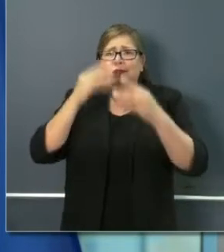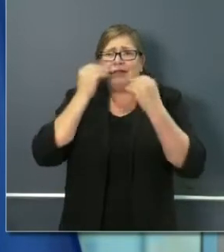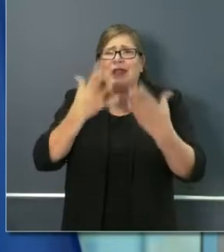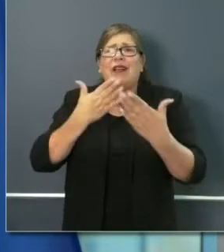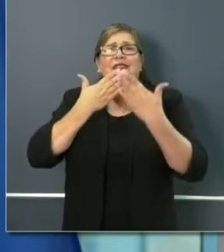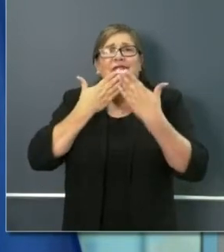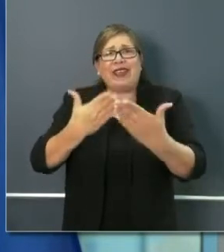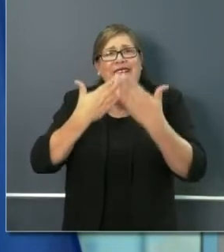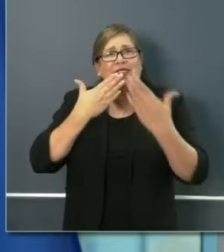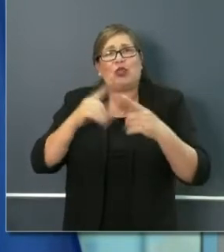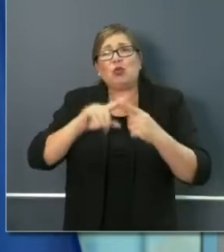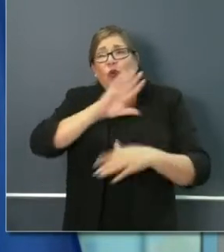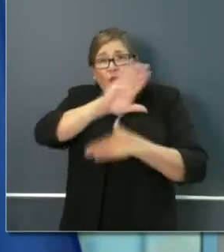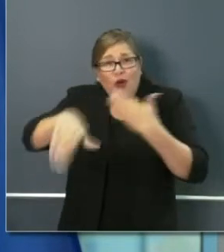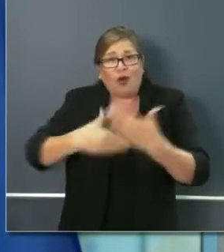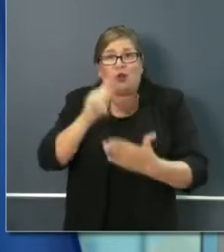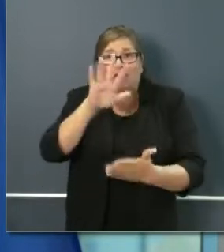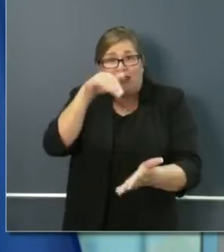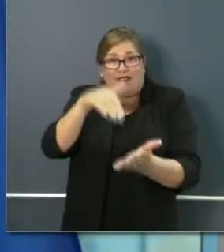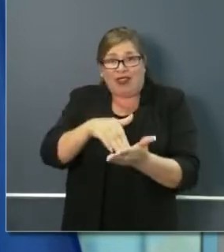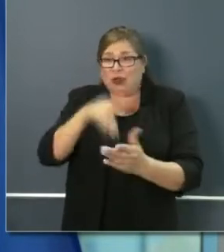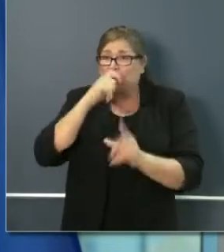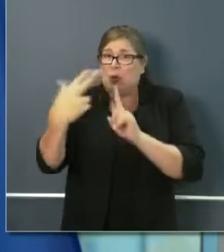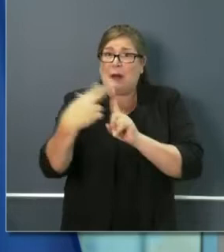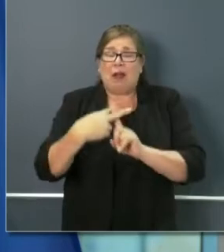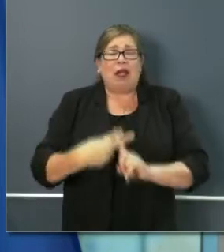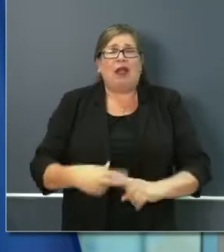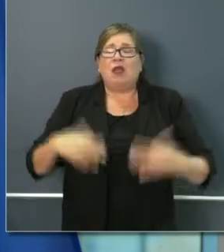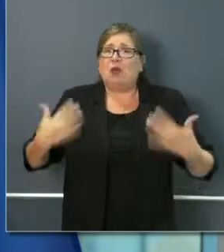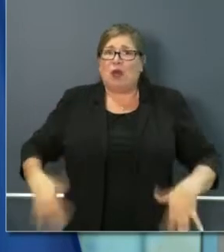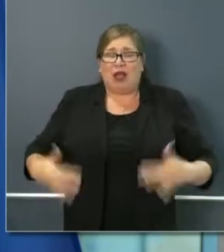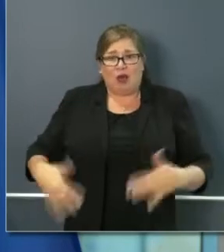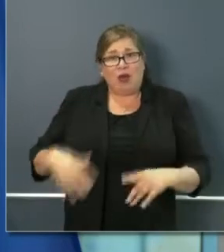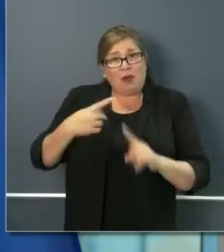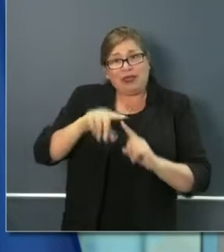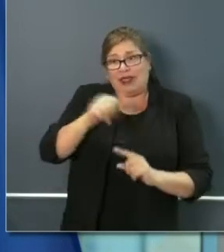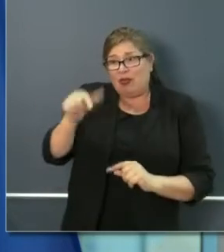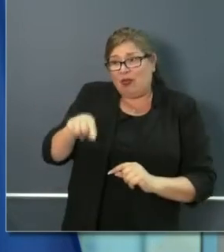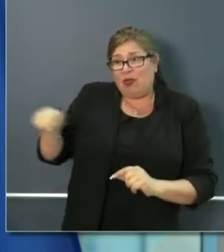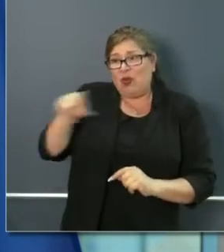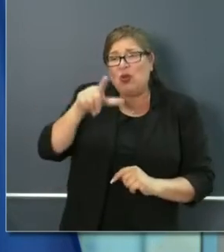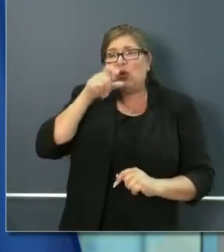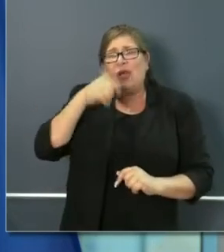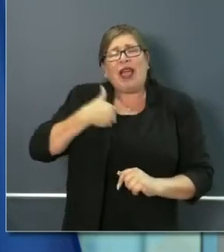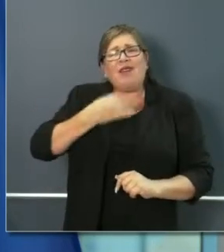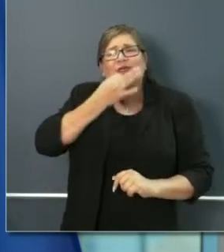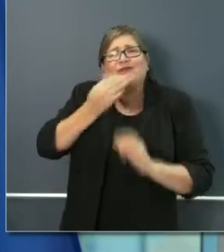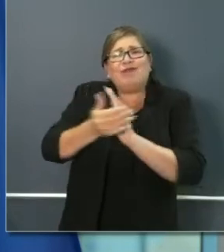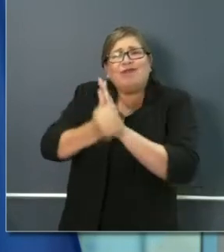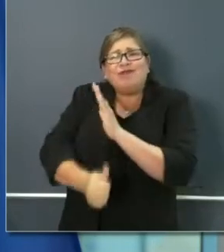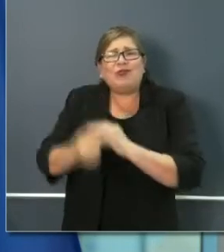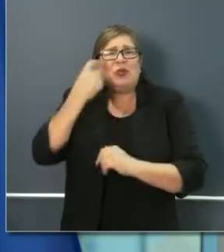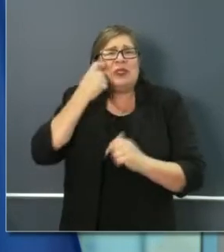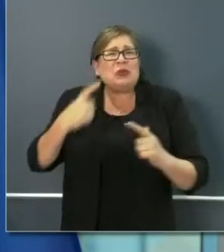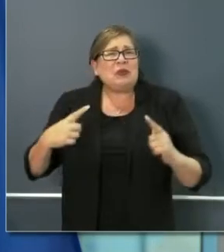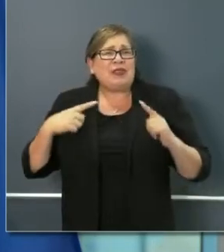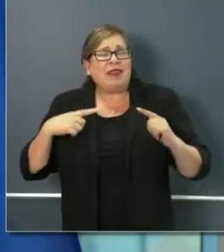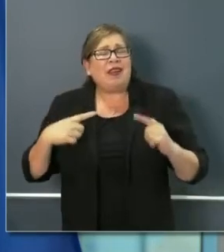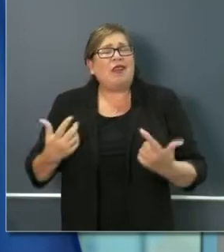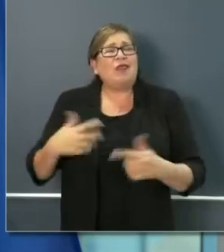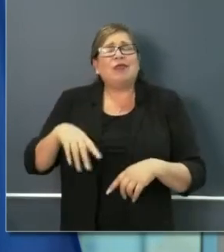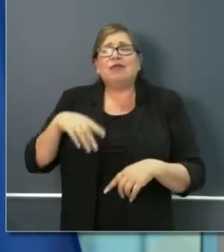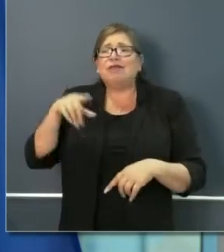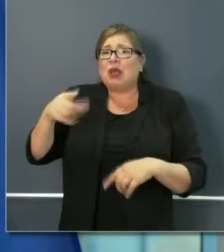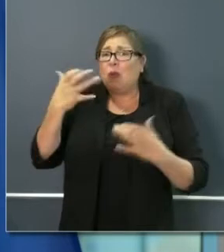all 25,000, and those of you that are out there that have the kind of expertise, that may have retired recently or are looking to get their